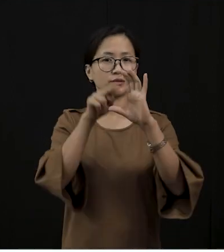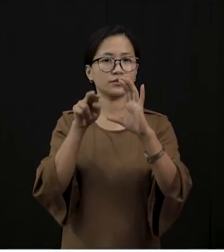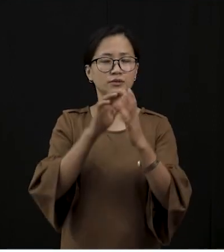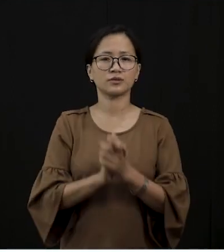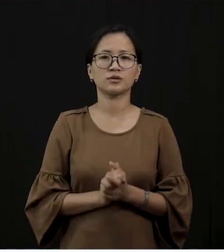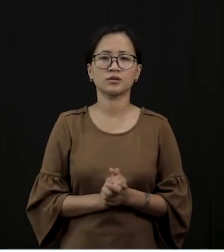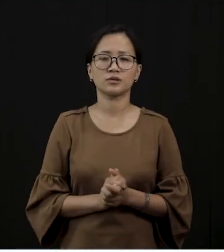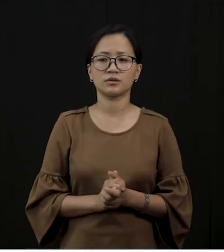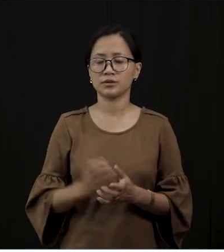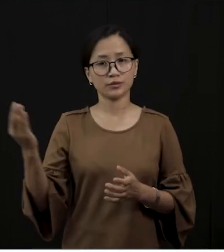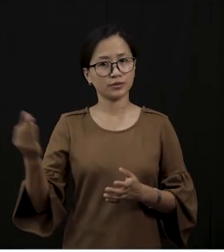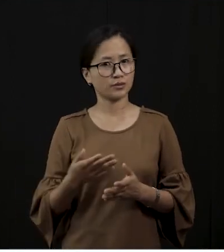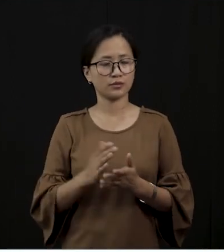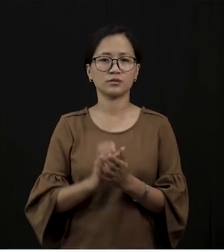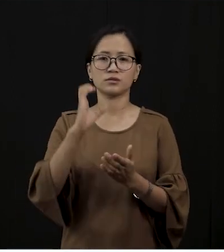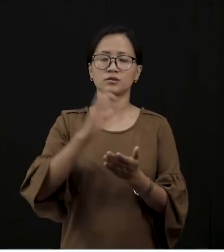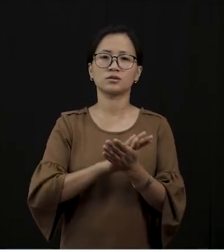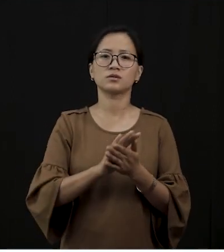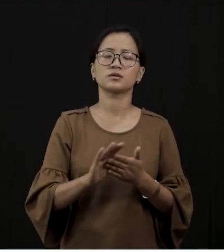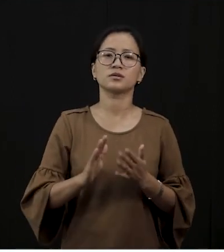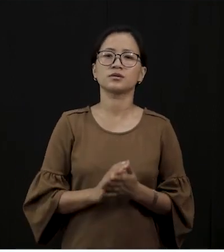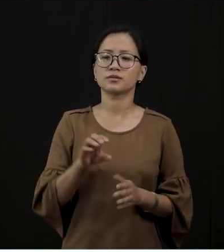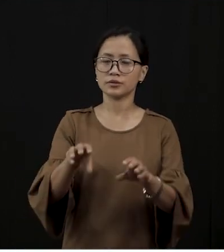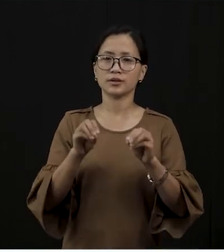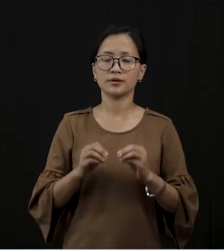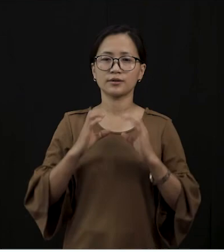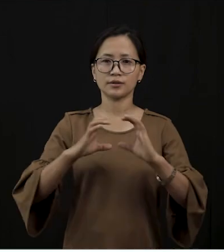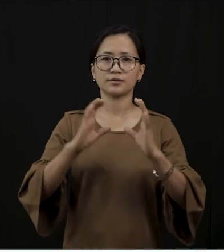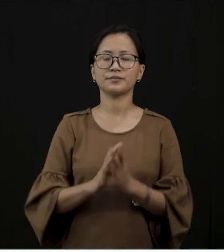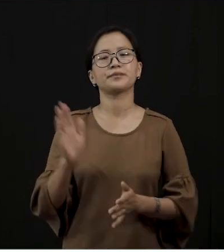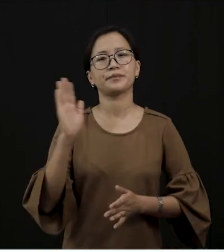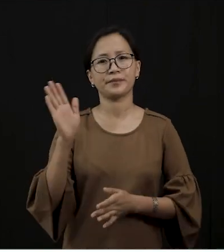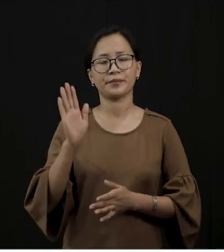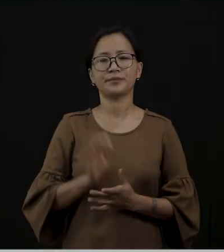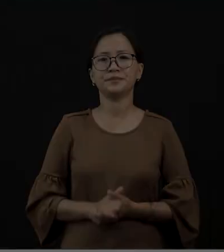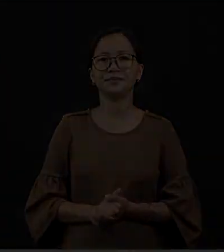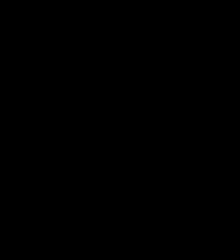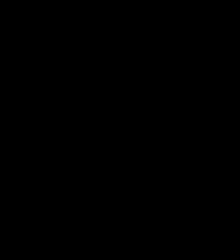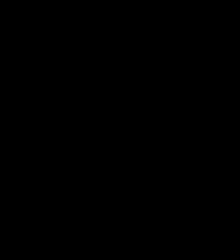video with a new chapter. Till then, take care. Bye-bye.